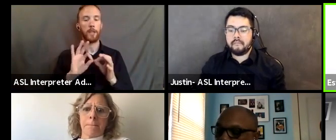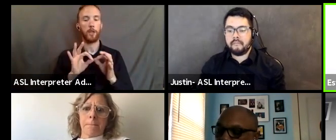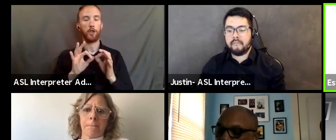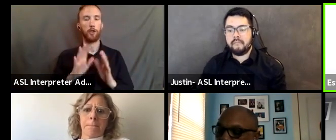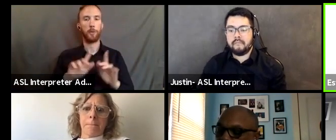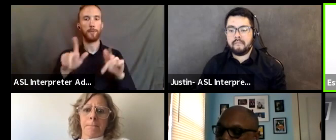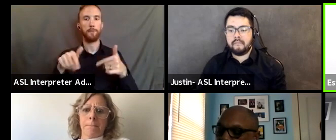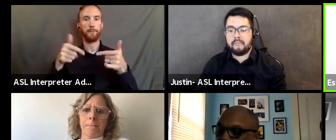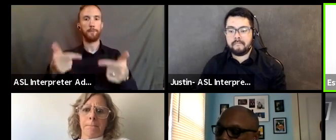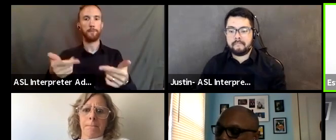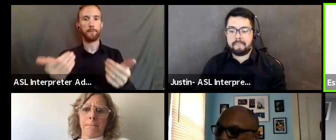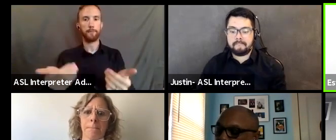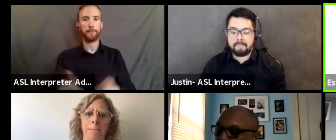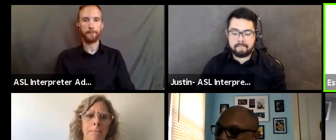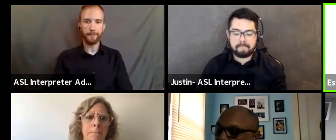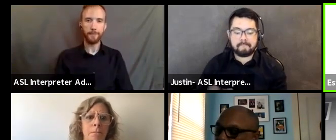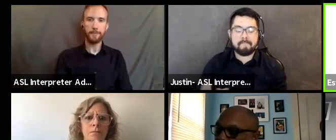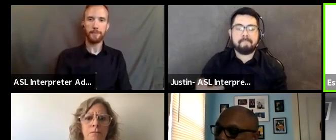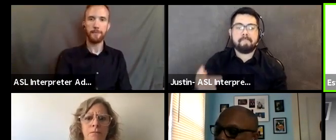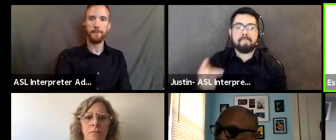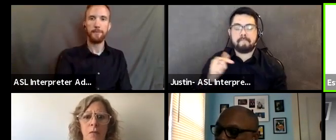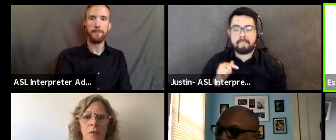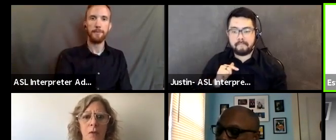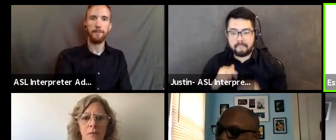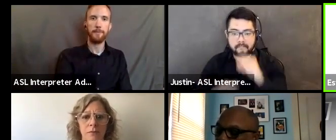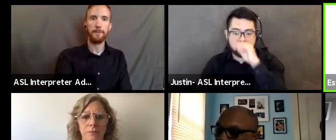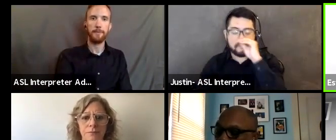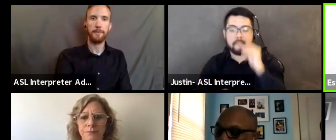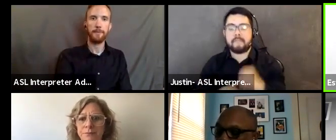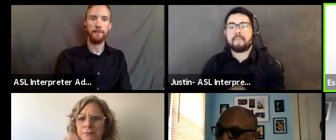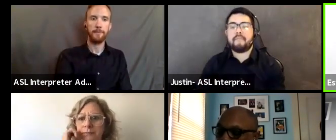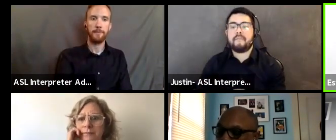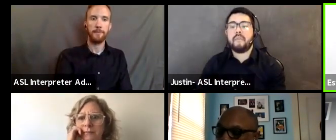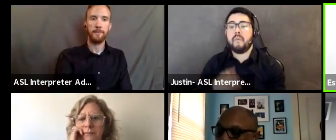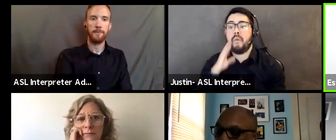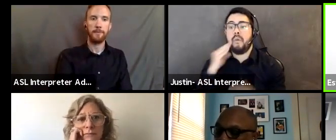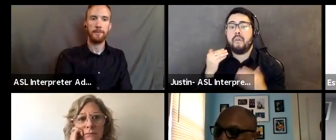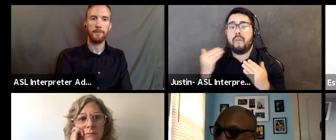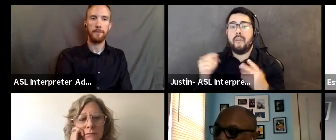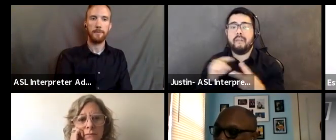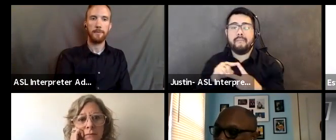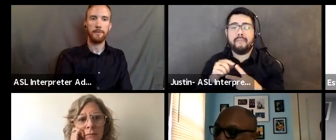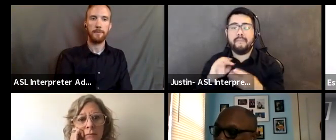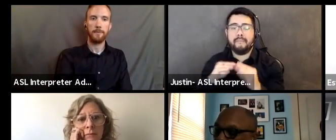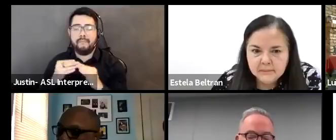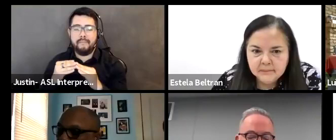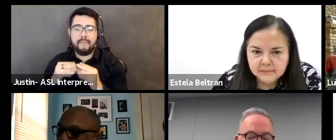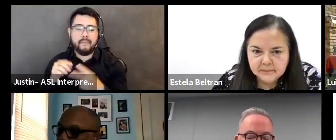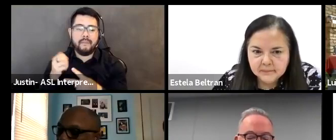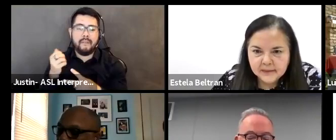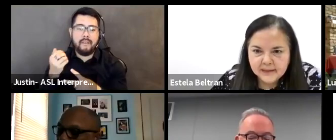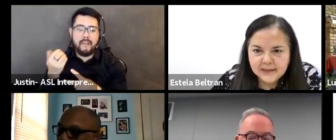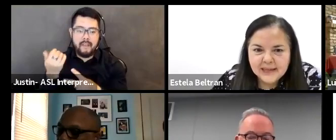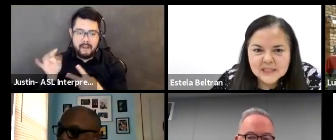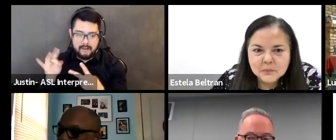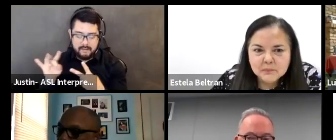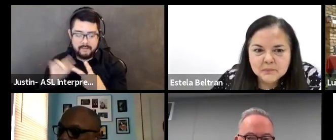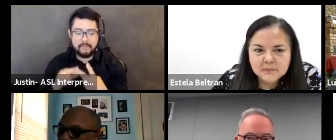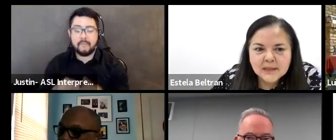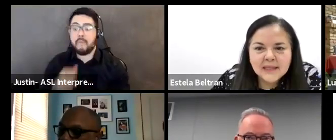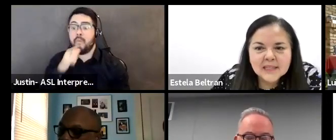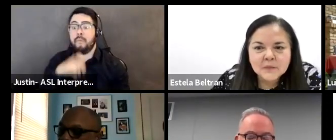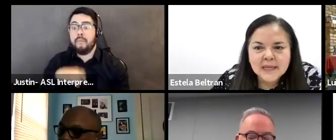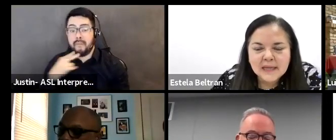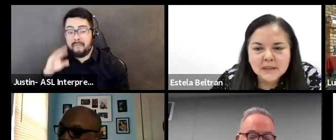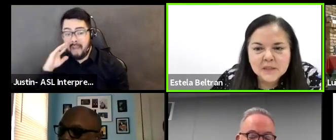14 um shania grave followed by speaker number 18 alexander lopez miss great hi hi can you